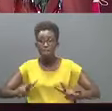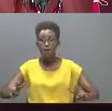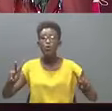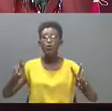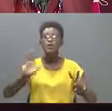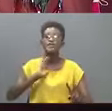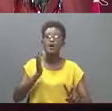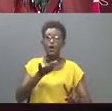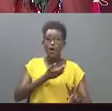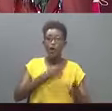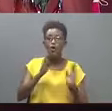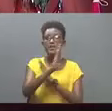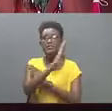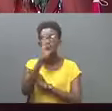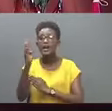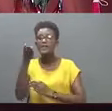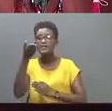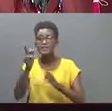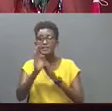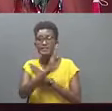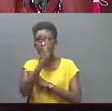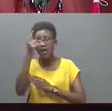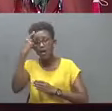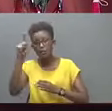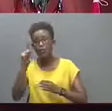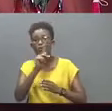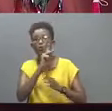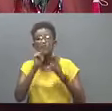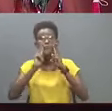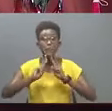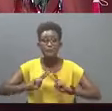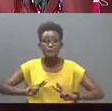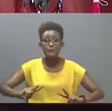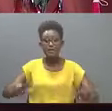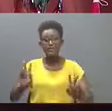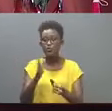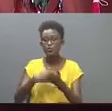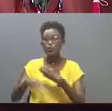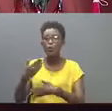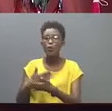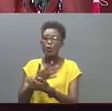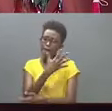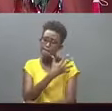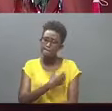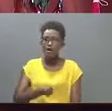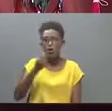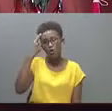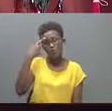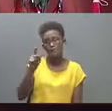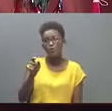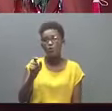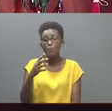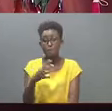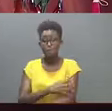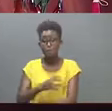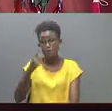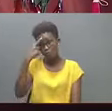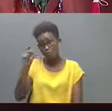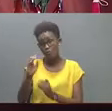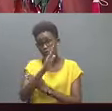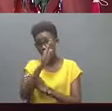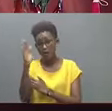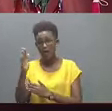all power reigns and resides in him. Dukene gukora ibingi bikwera ko Yesu wacu nuw'amahoro n'Imana